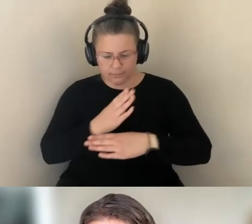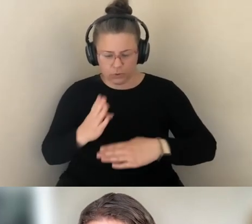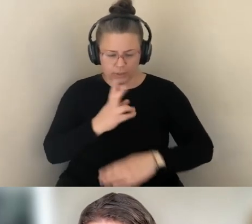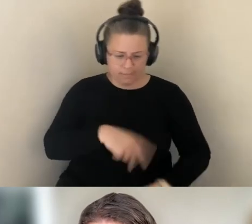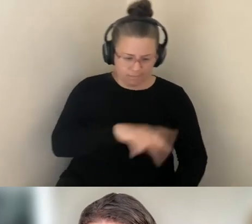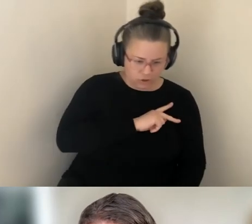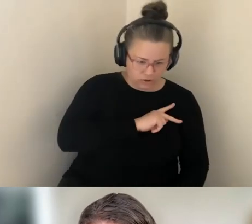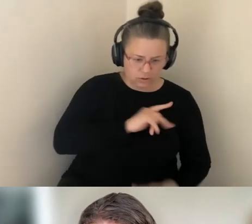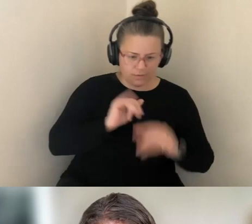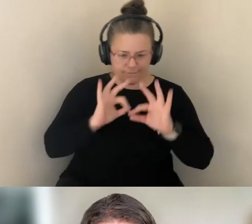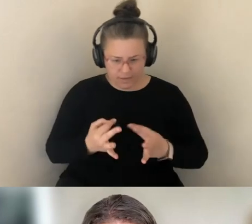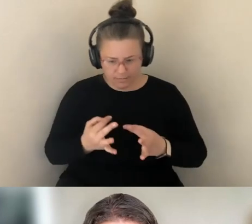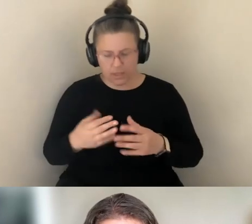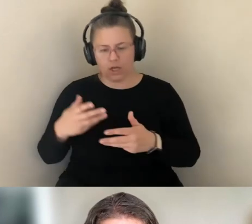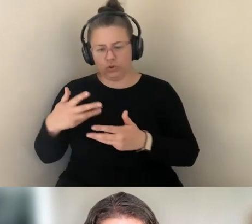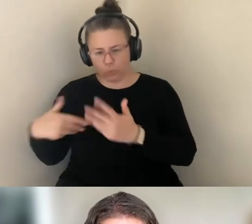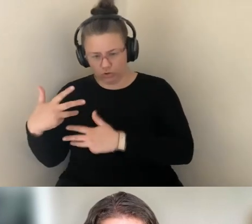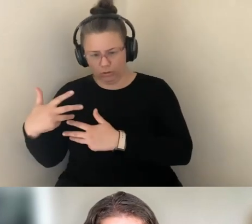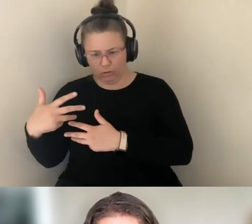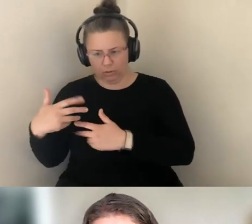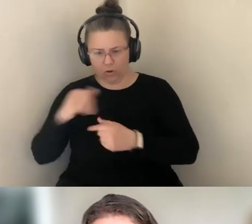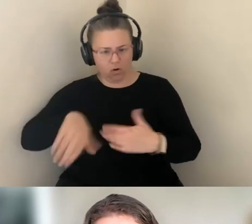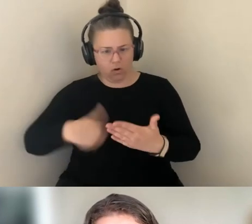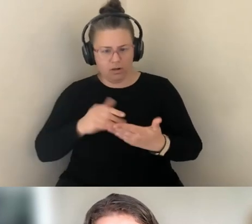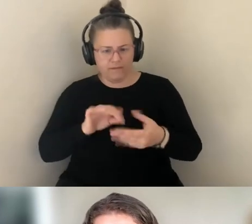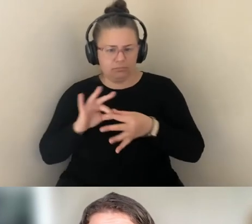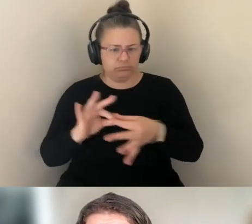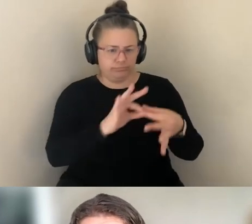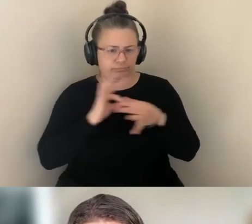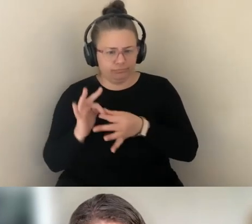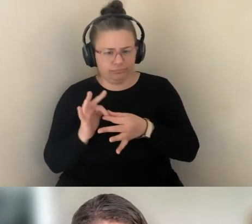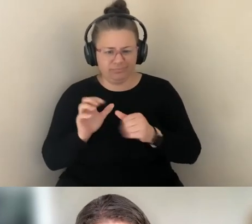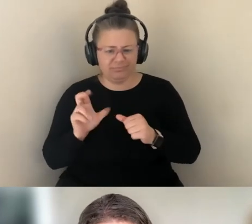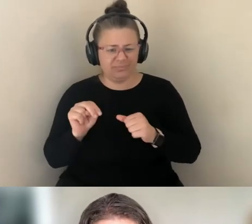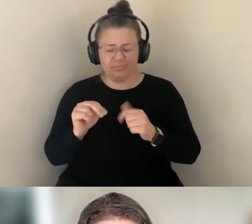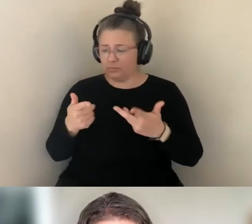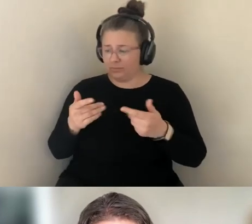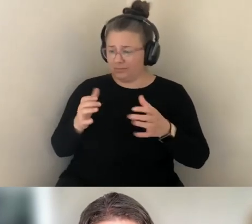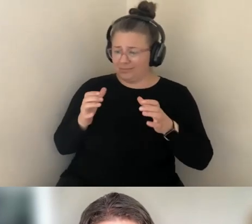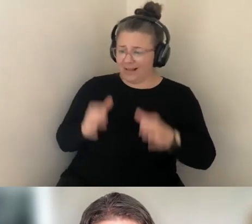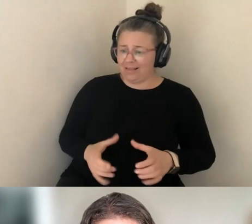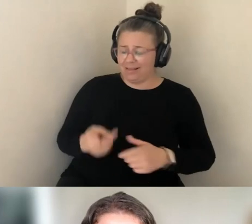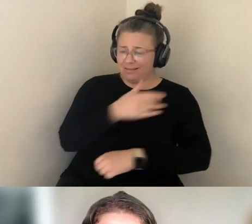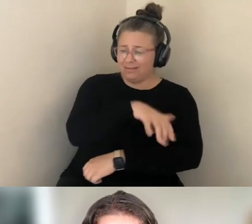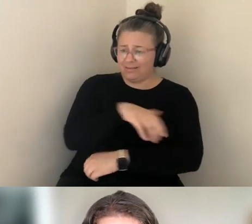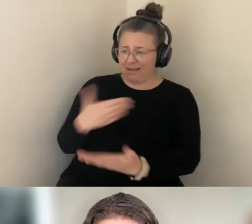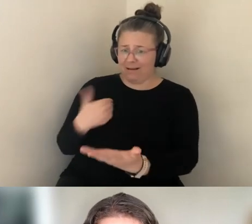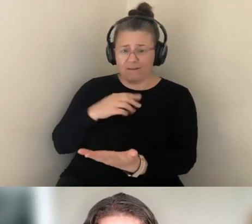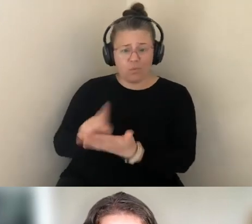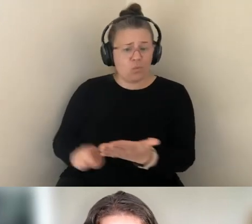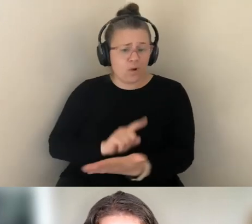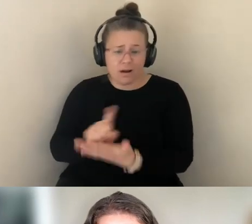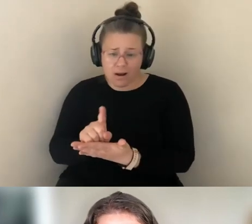think about that individual space with a client as being, even in a 1 hour space, if we have the luxury of having 1 hour, it's challenging at